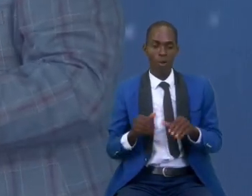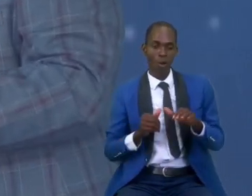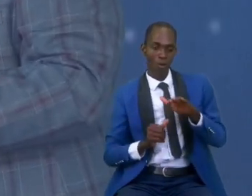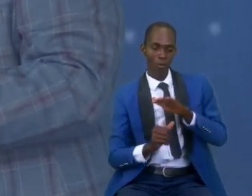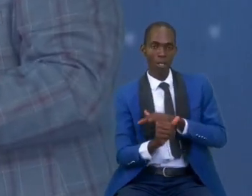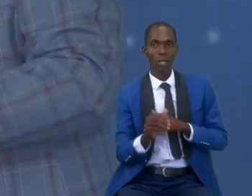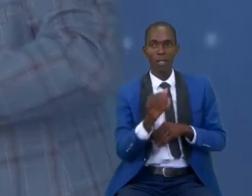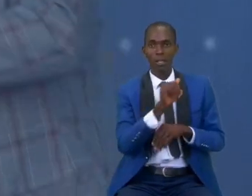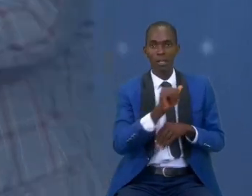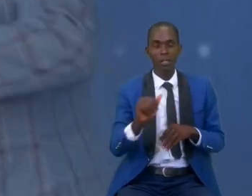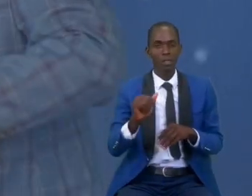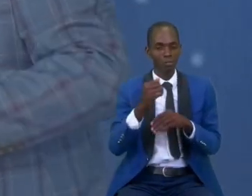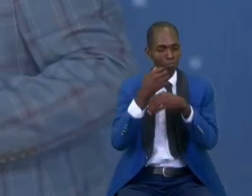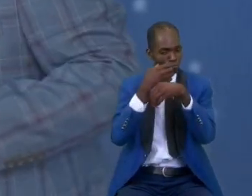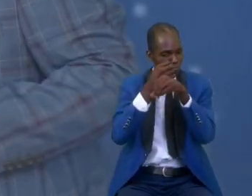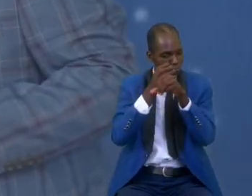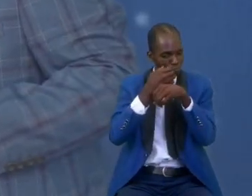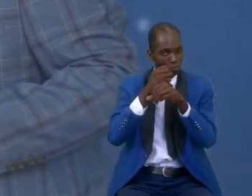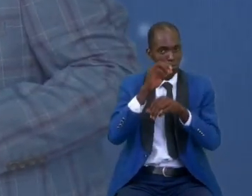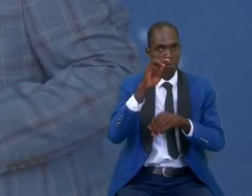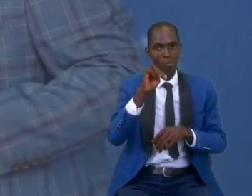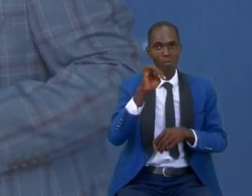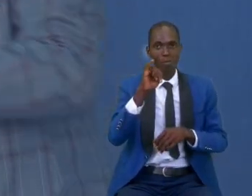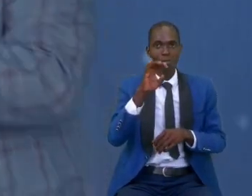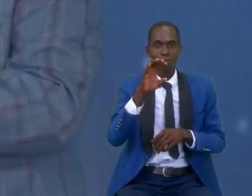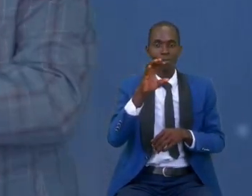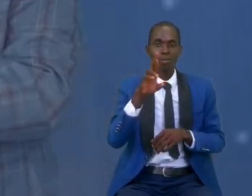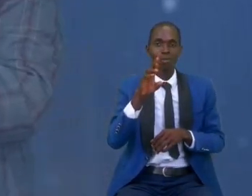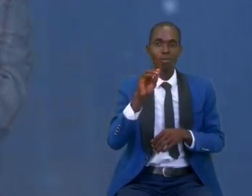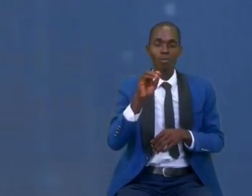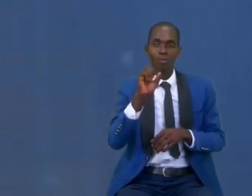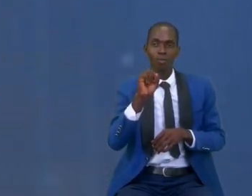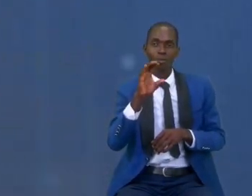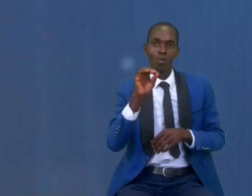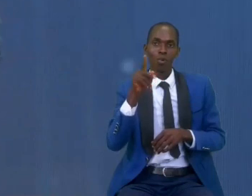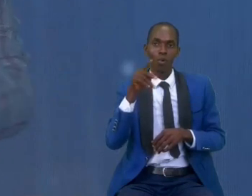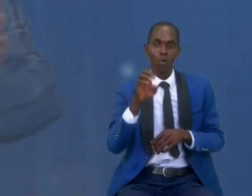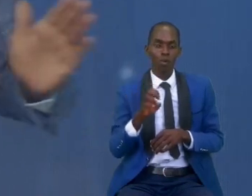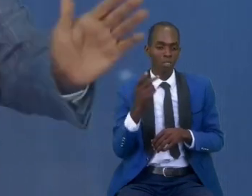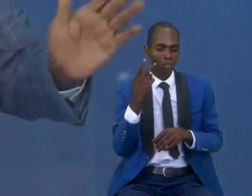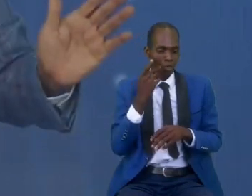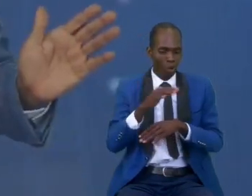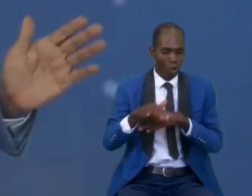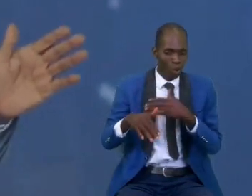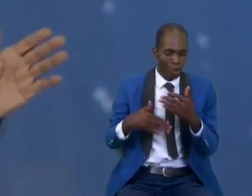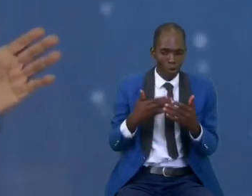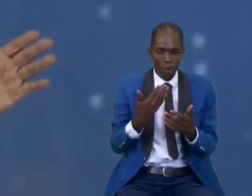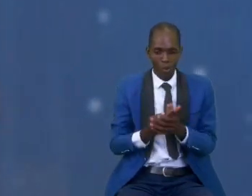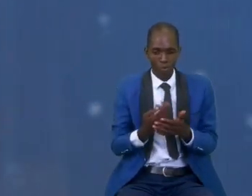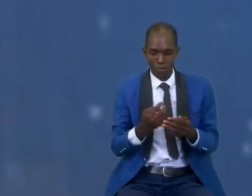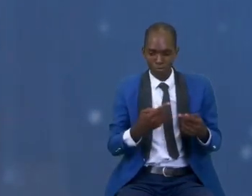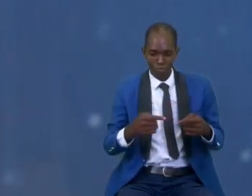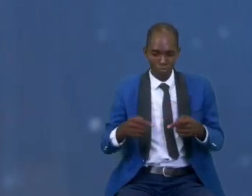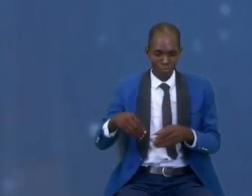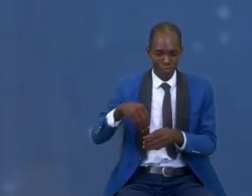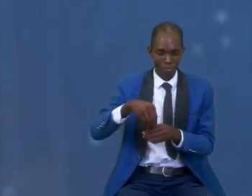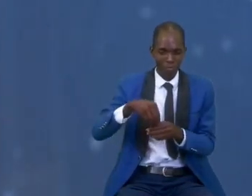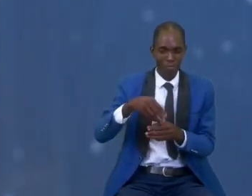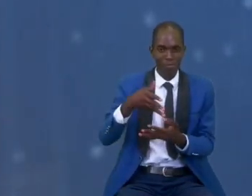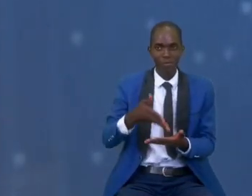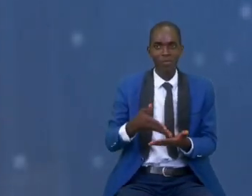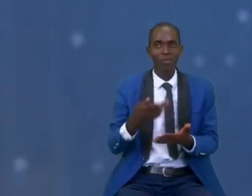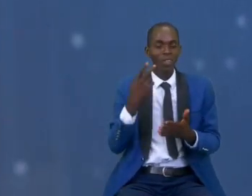the symmetry, see all the signs, see how you compare this with that.